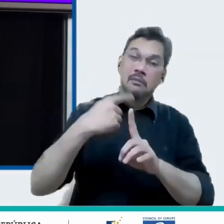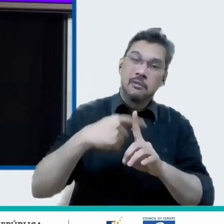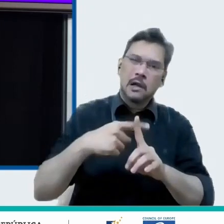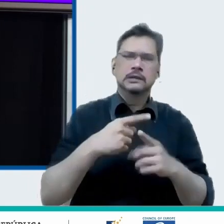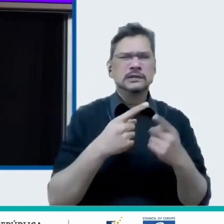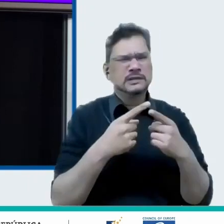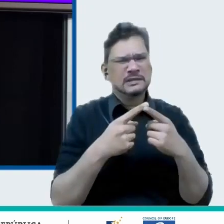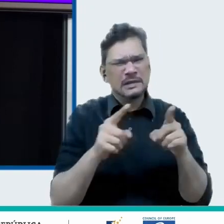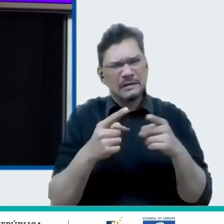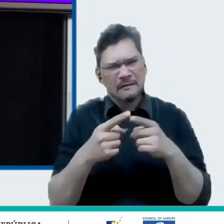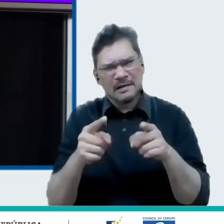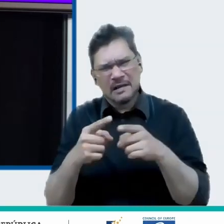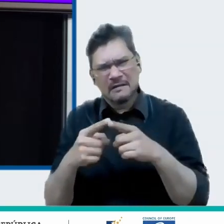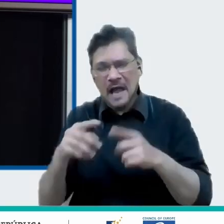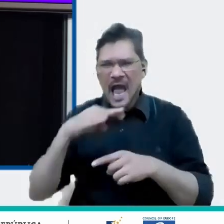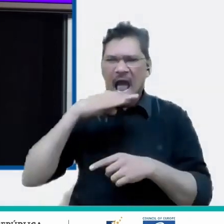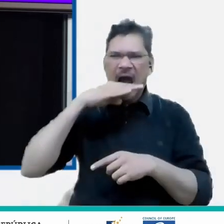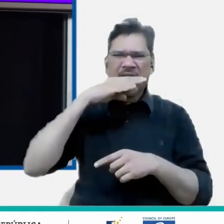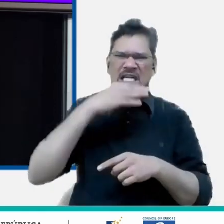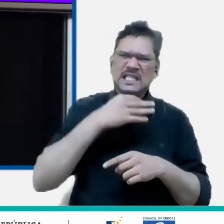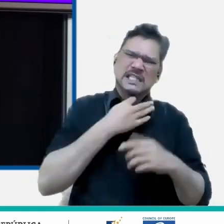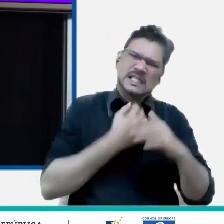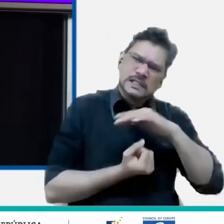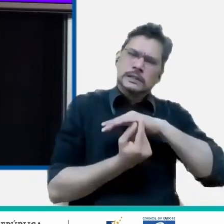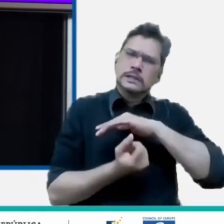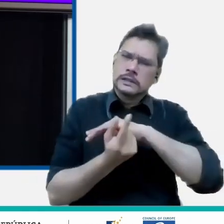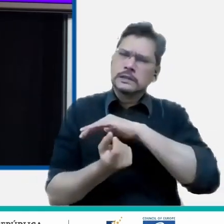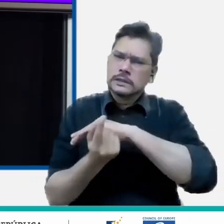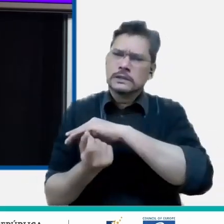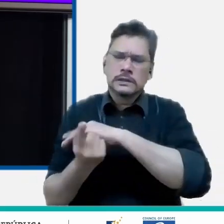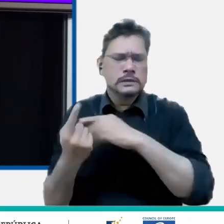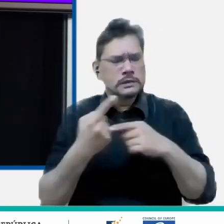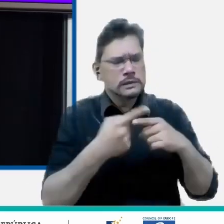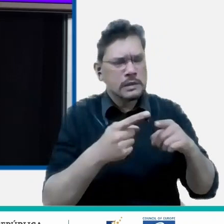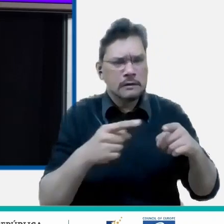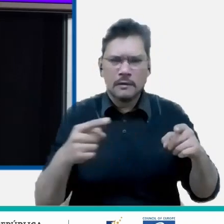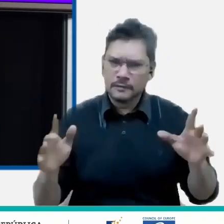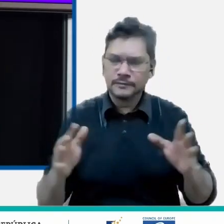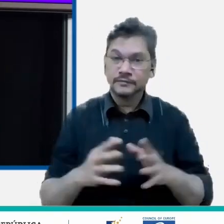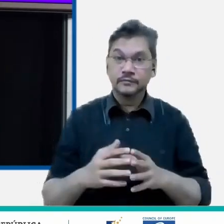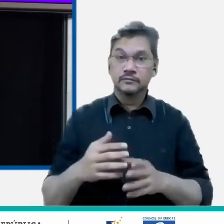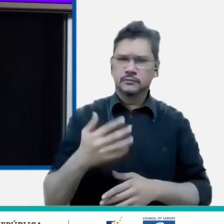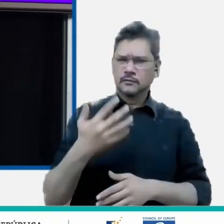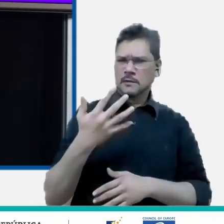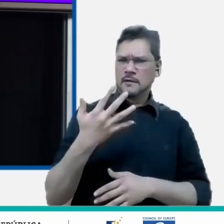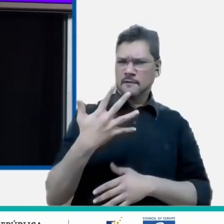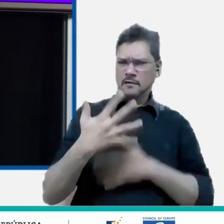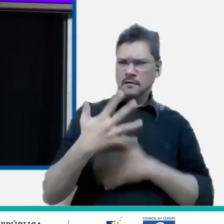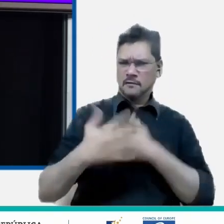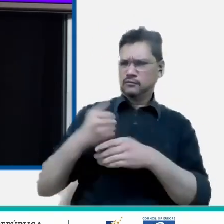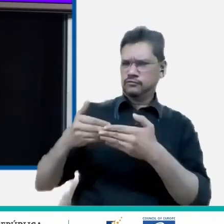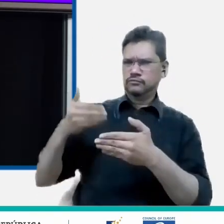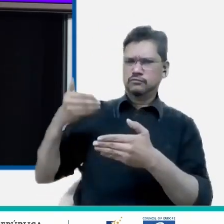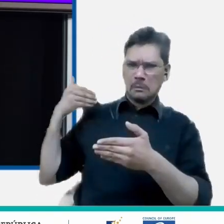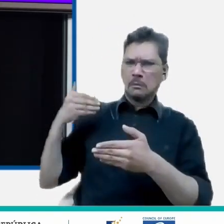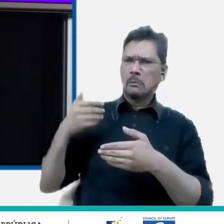was key. So the previous 5 years made very good progress in terms of enabling national and local